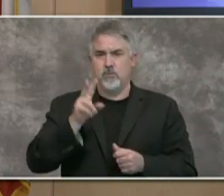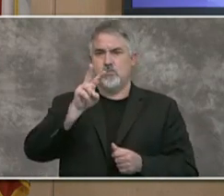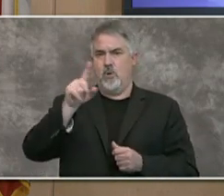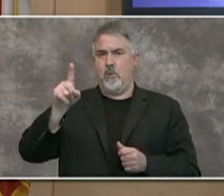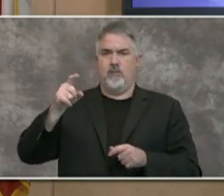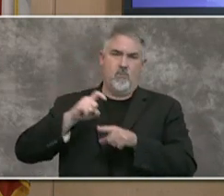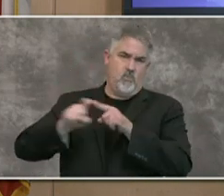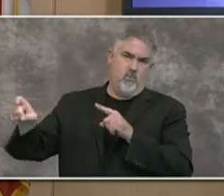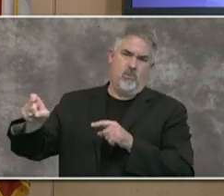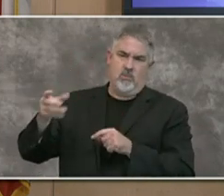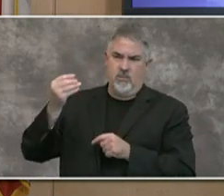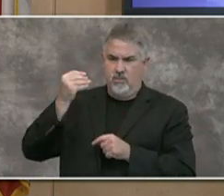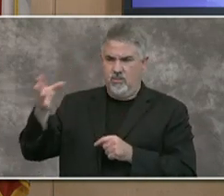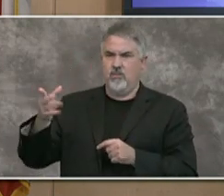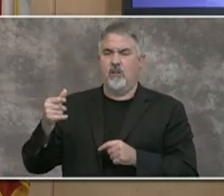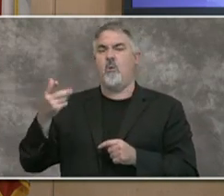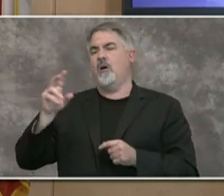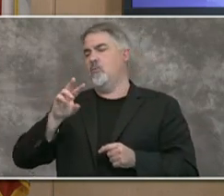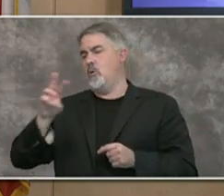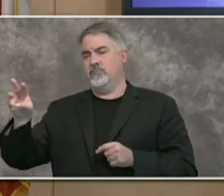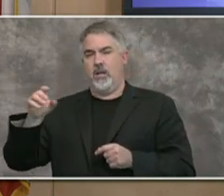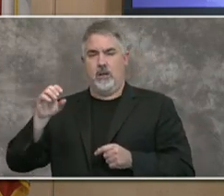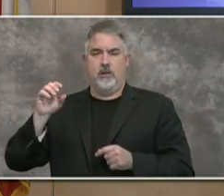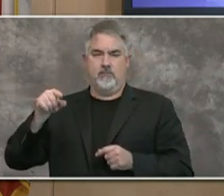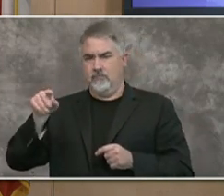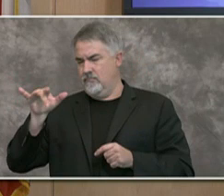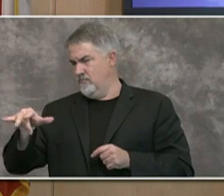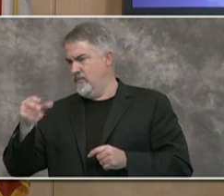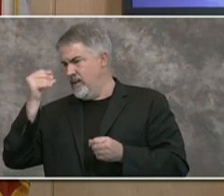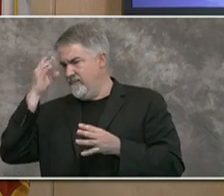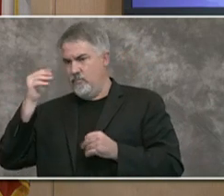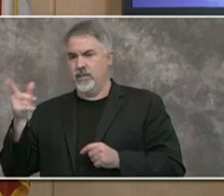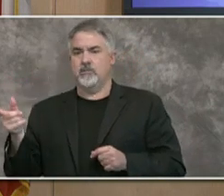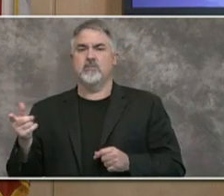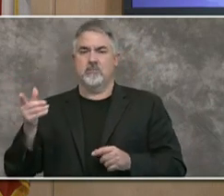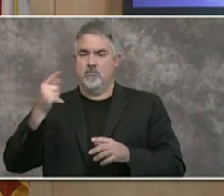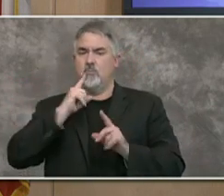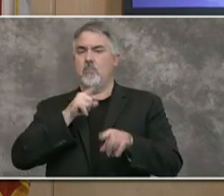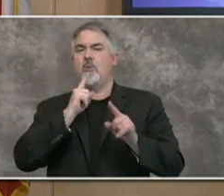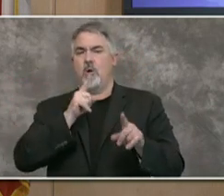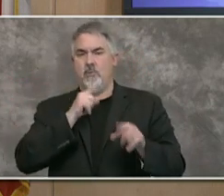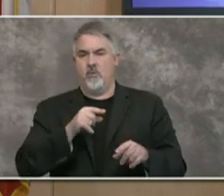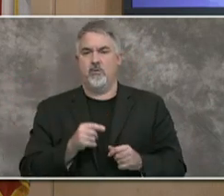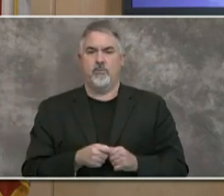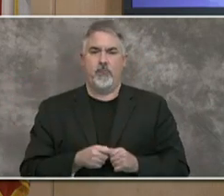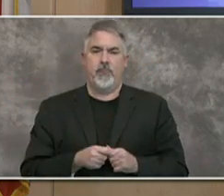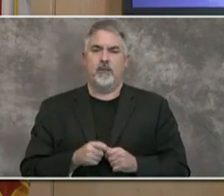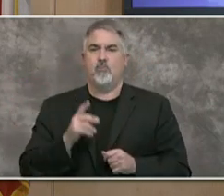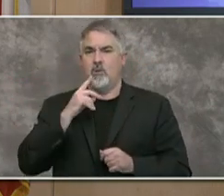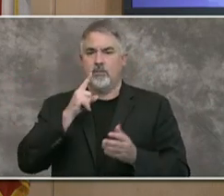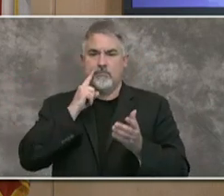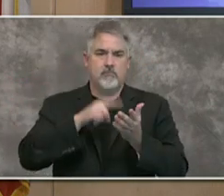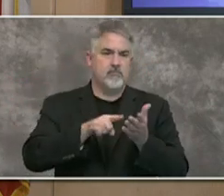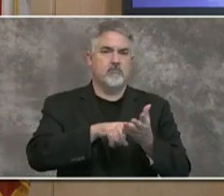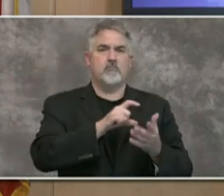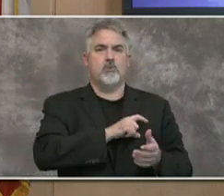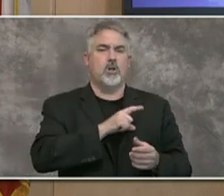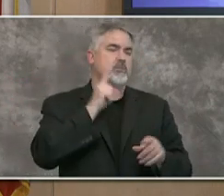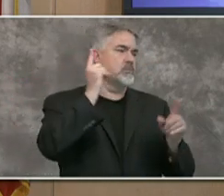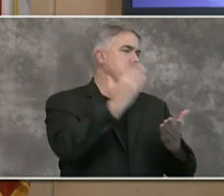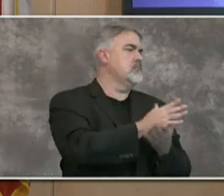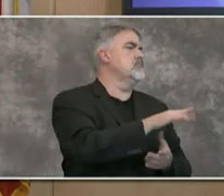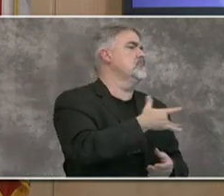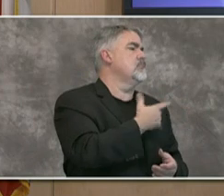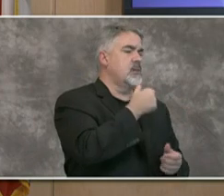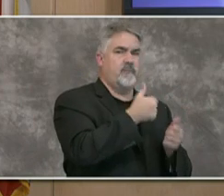211sandiego.org, and there's an interface there where you can report those concerns, and they'll be routed to the appropriate law enforcement agency. And this is